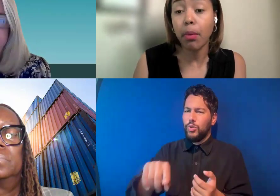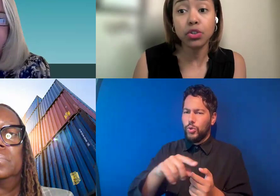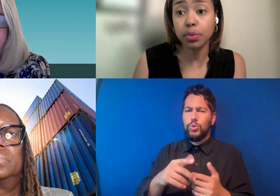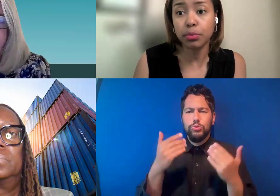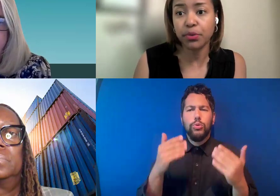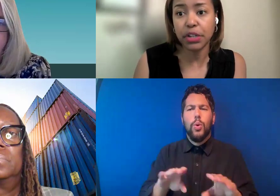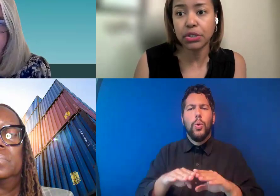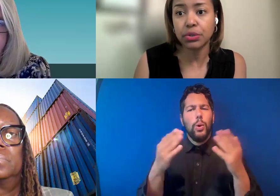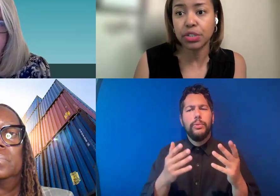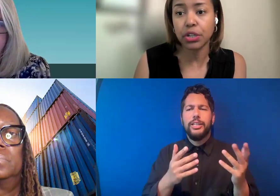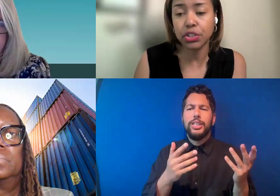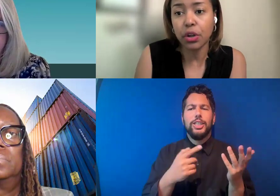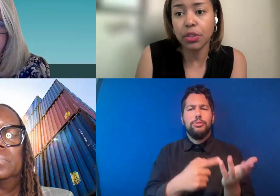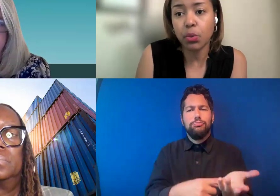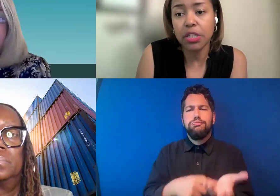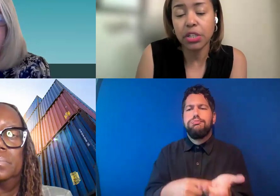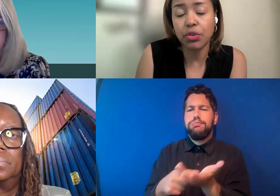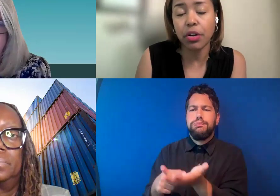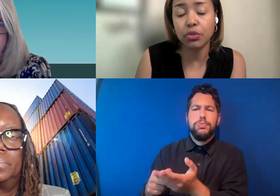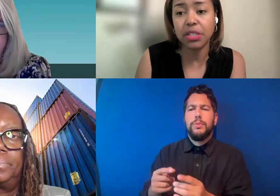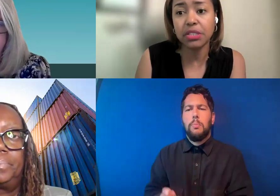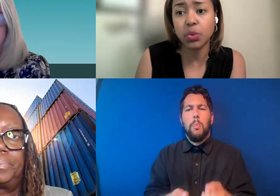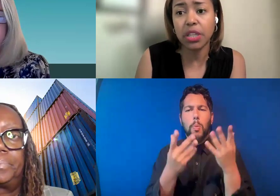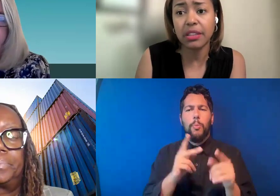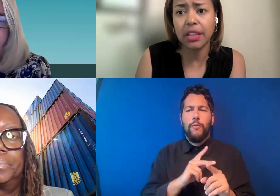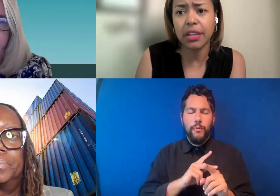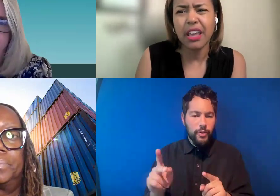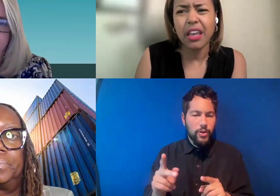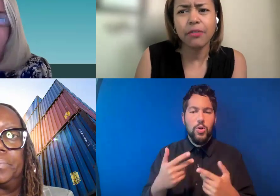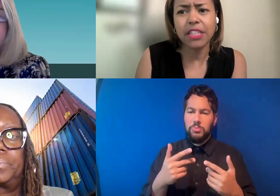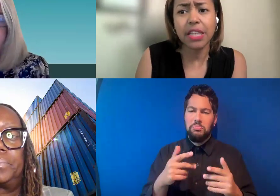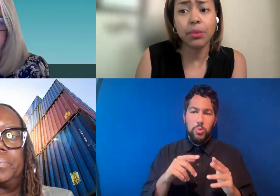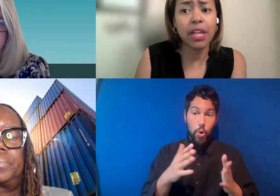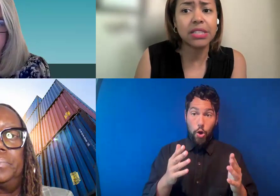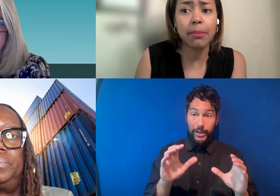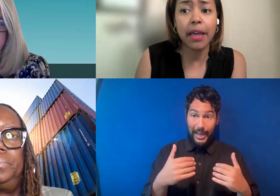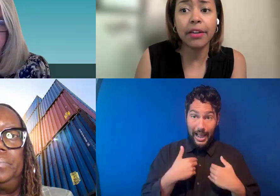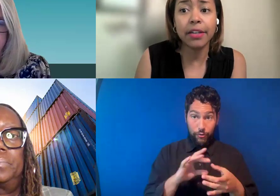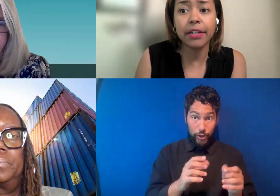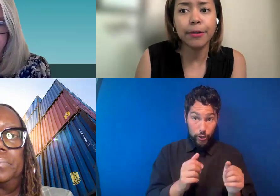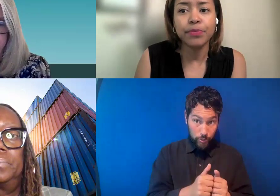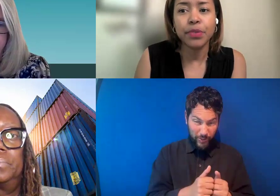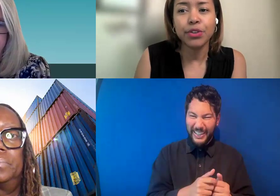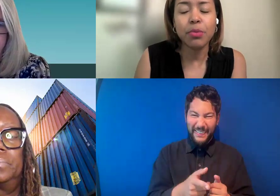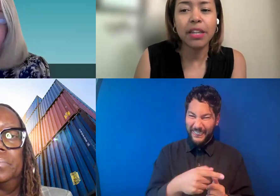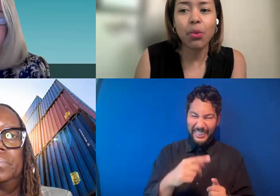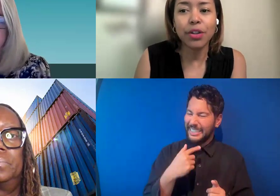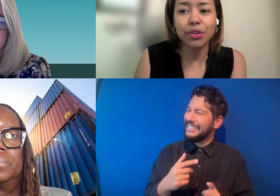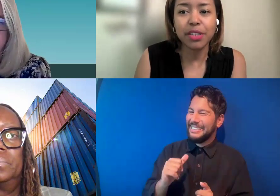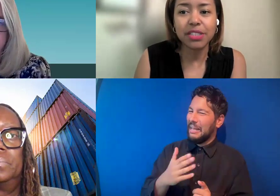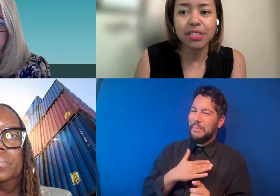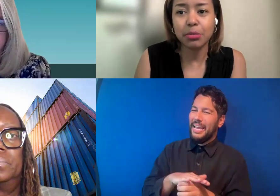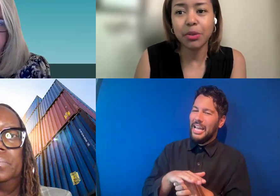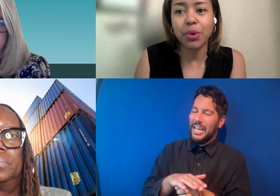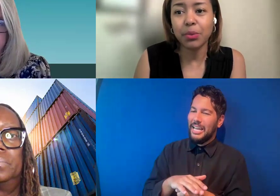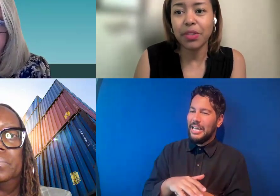conversations with multiple professionals, and starting with the ones that you already do business with. And then if they say, well, that's not my area, you may